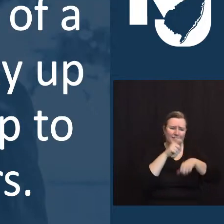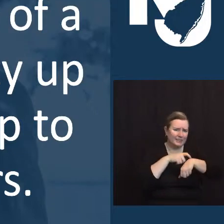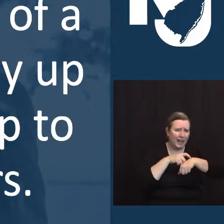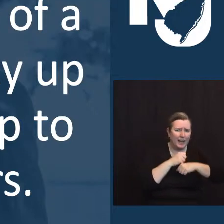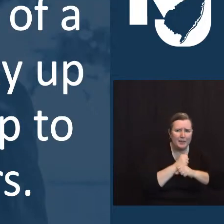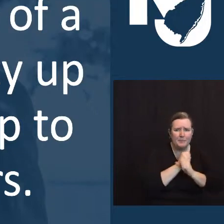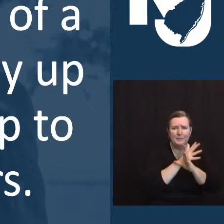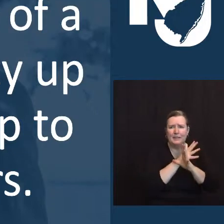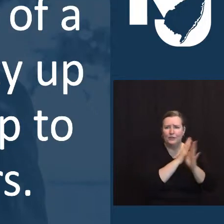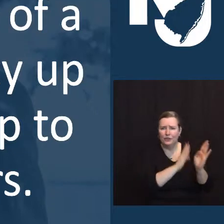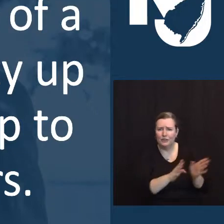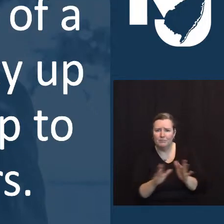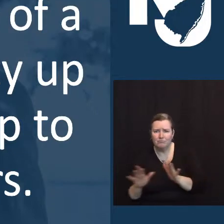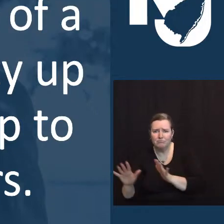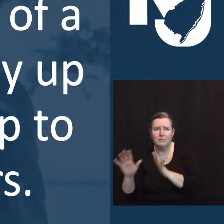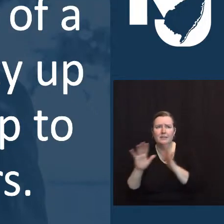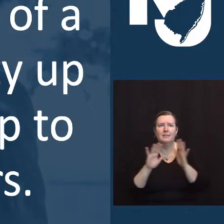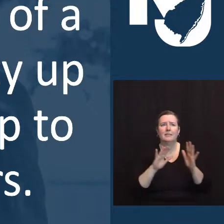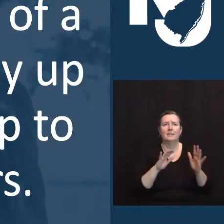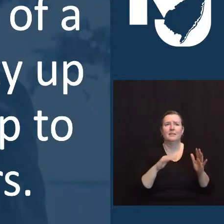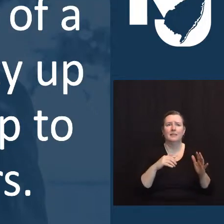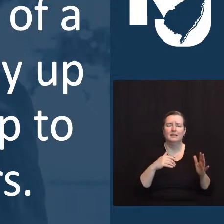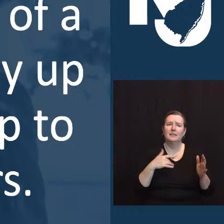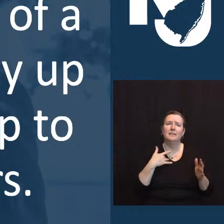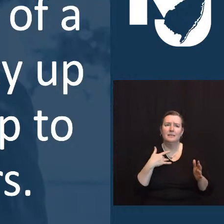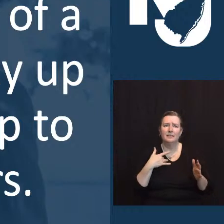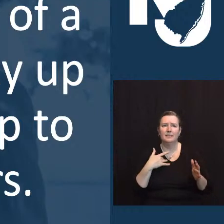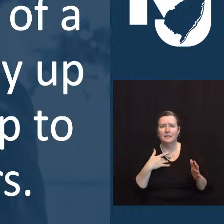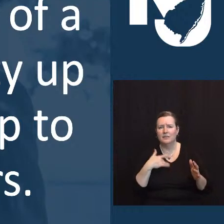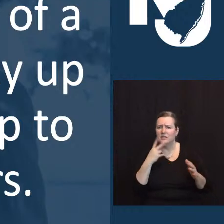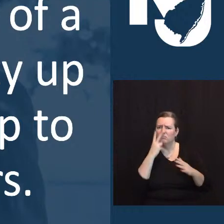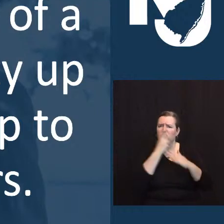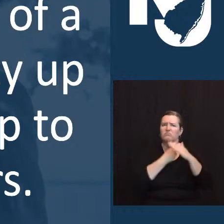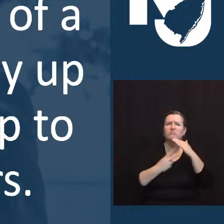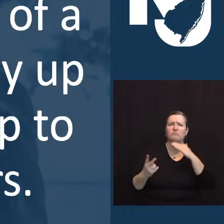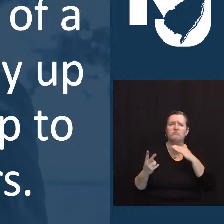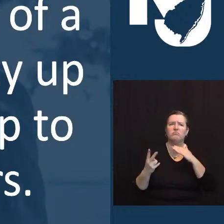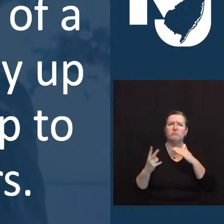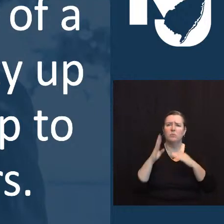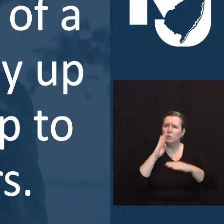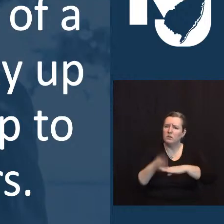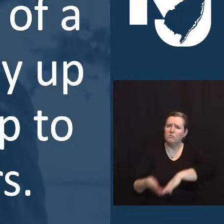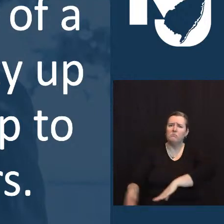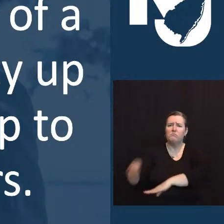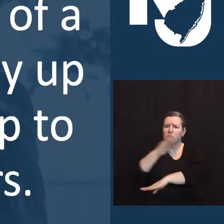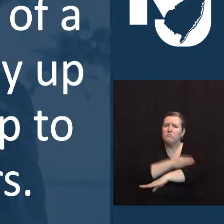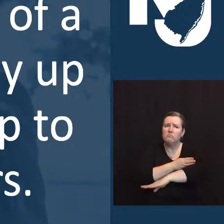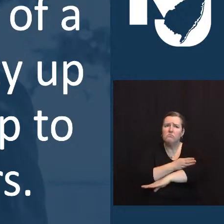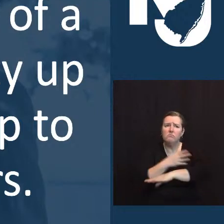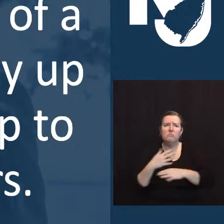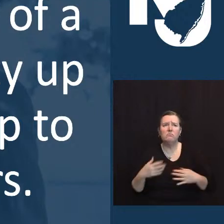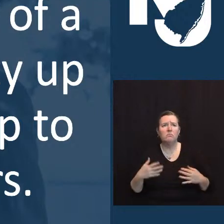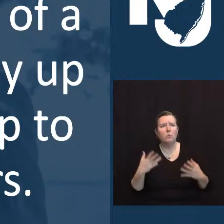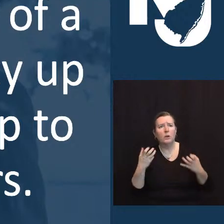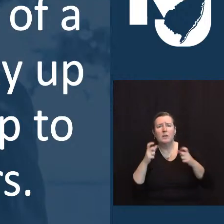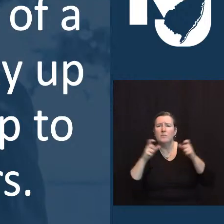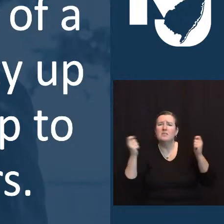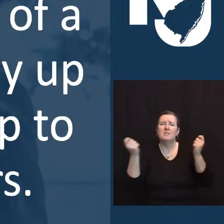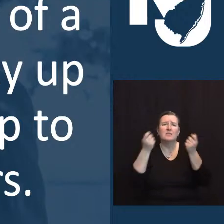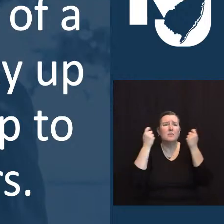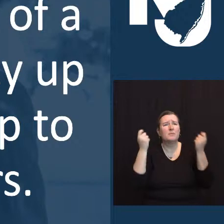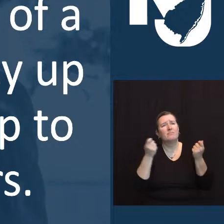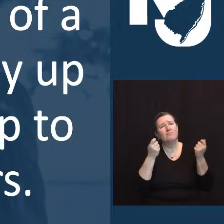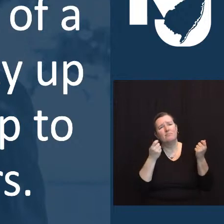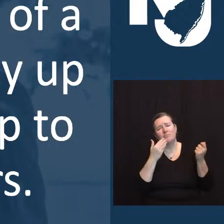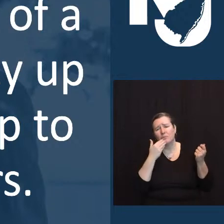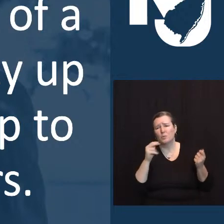safely take this step. As we slowly recover, we want people to be able to celebrate the good things. Before we move off of this takes effect this Friday